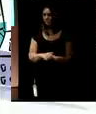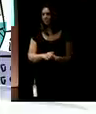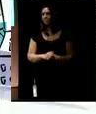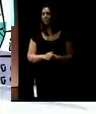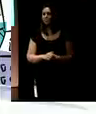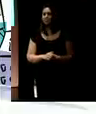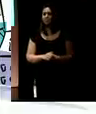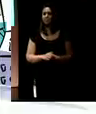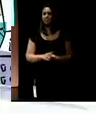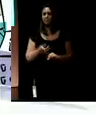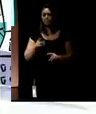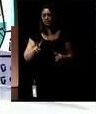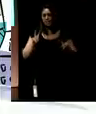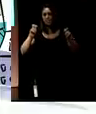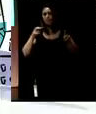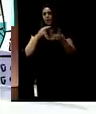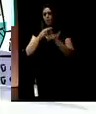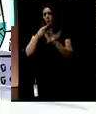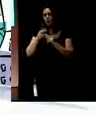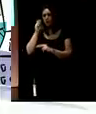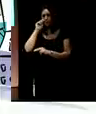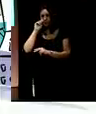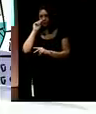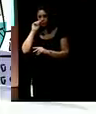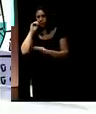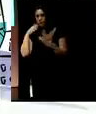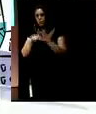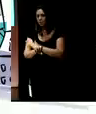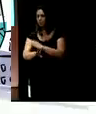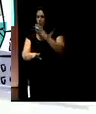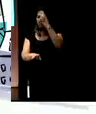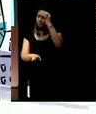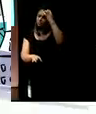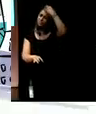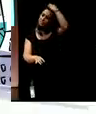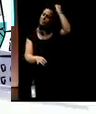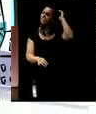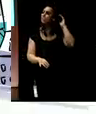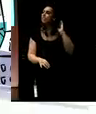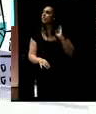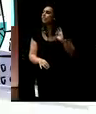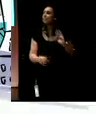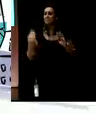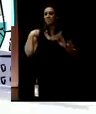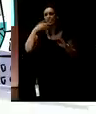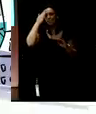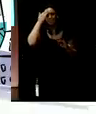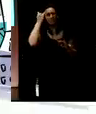In relation to the policy, the accessible tourism policies,